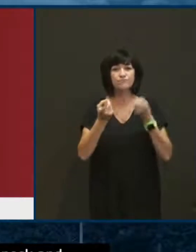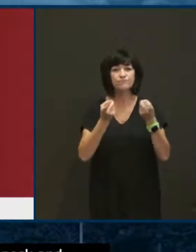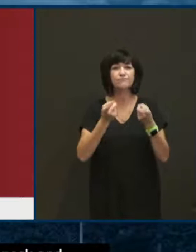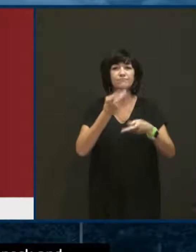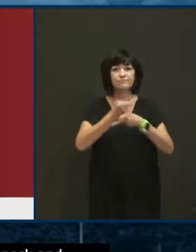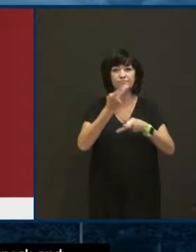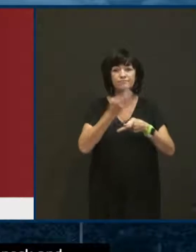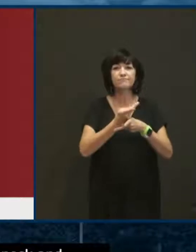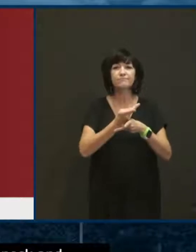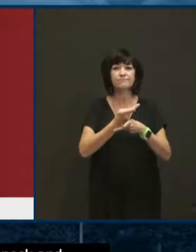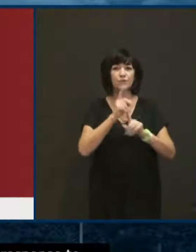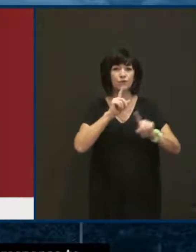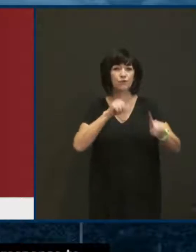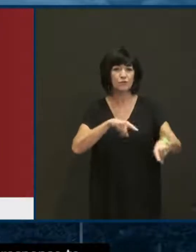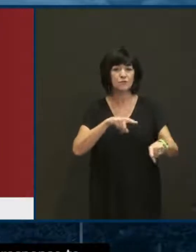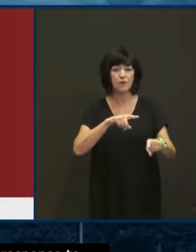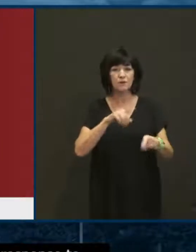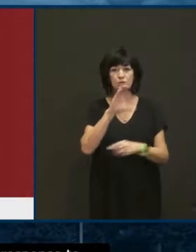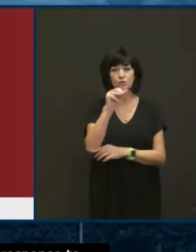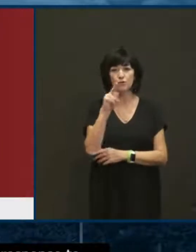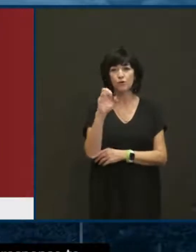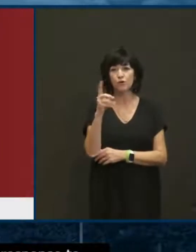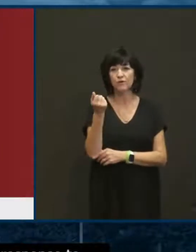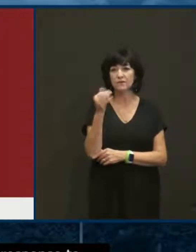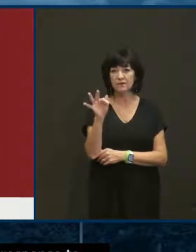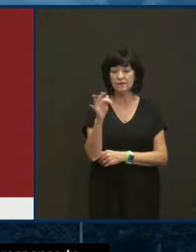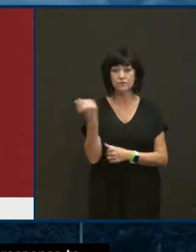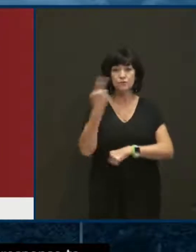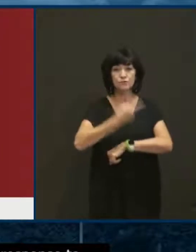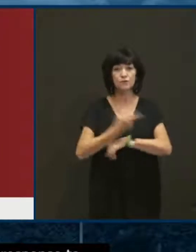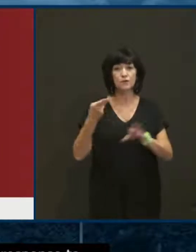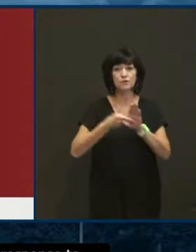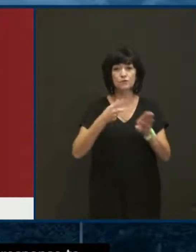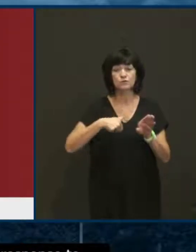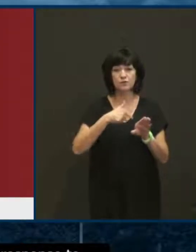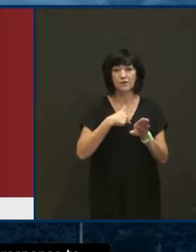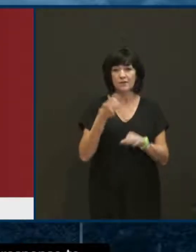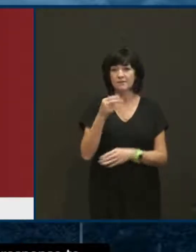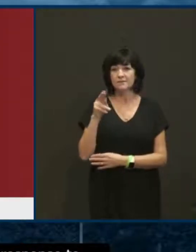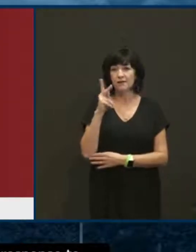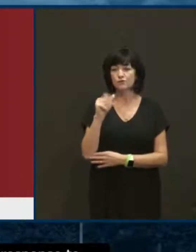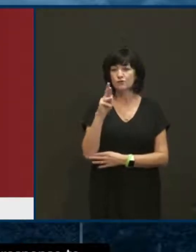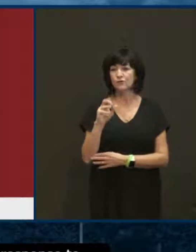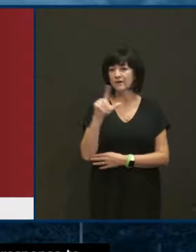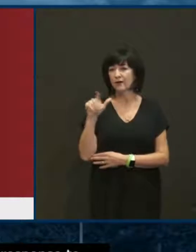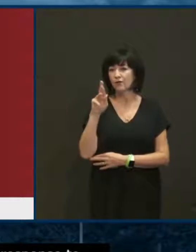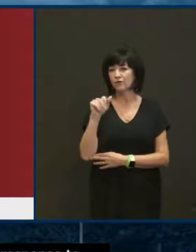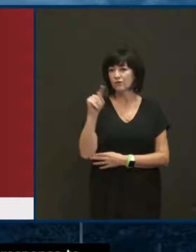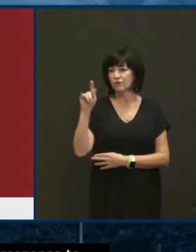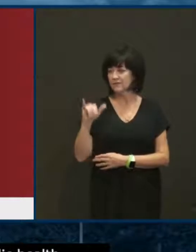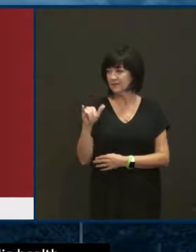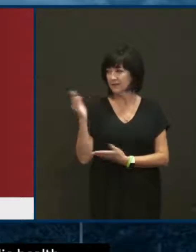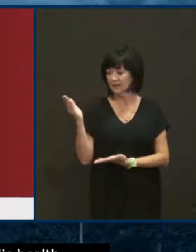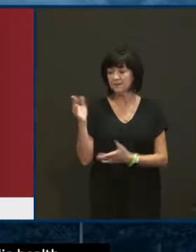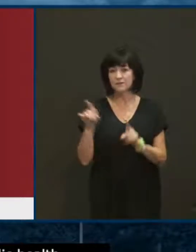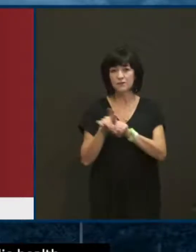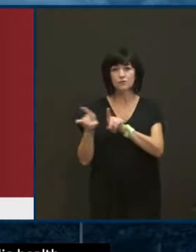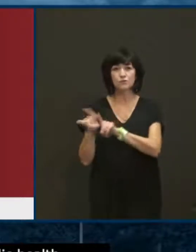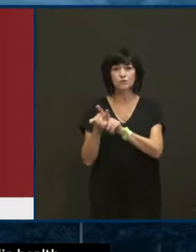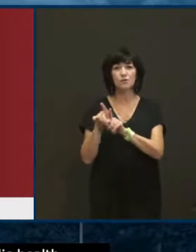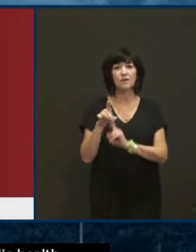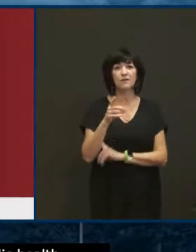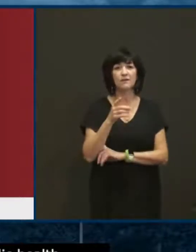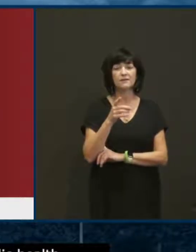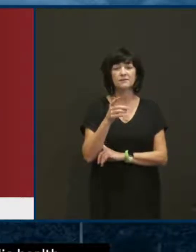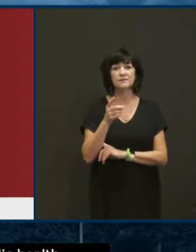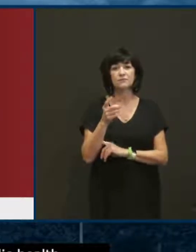today is the Director of the Division of Public Health, Dr. Kara Rattay, as well as our Director of